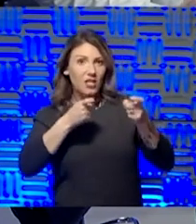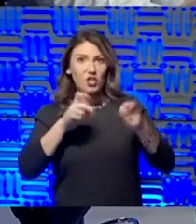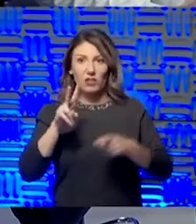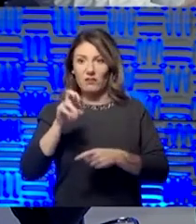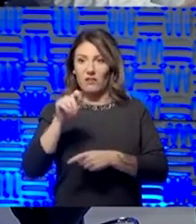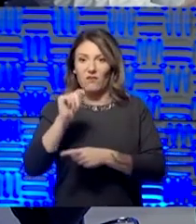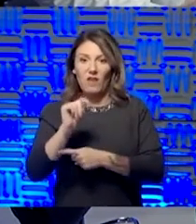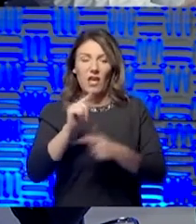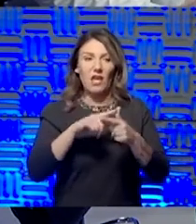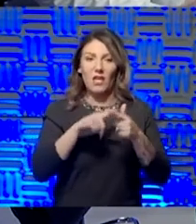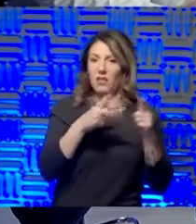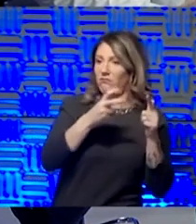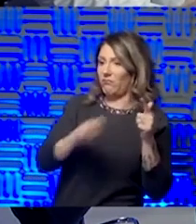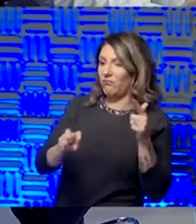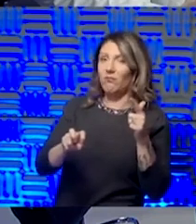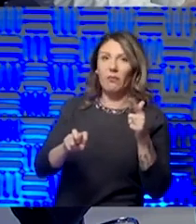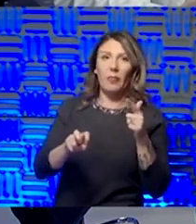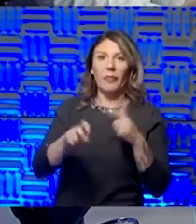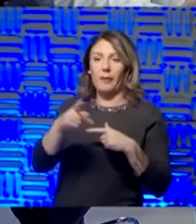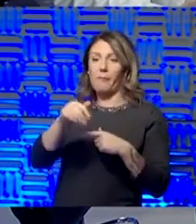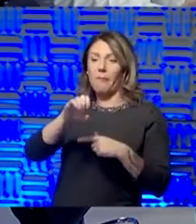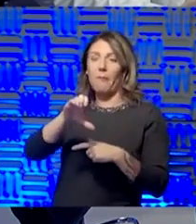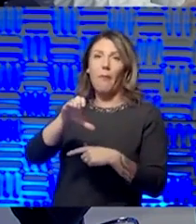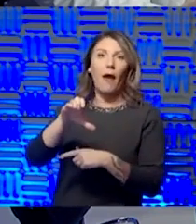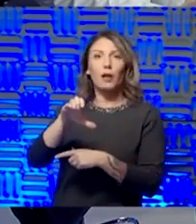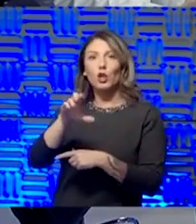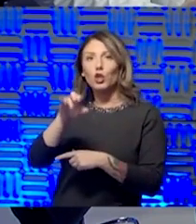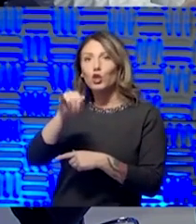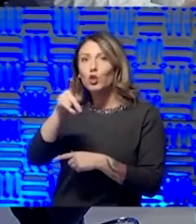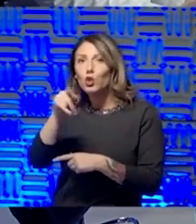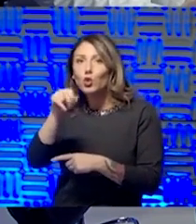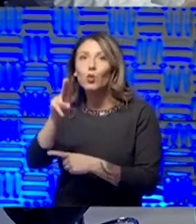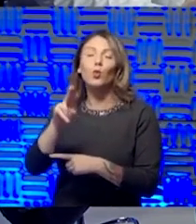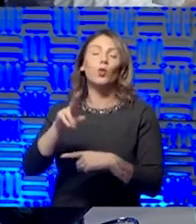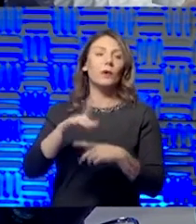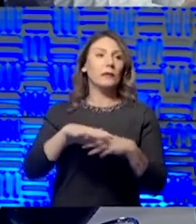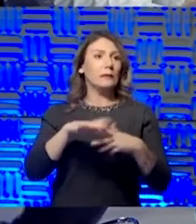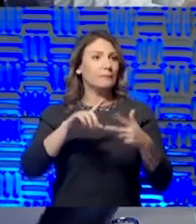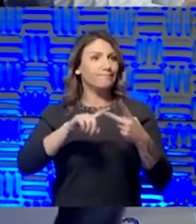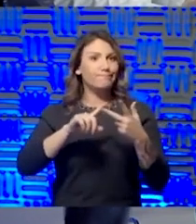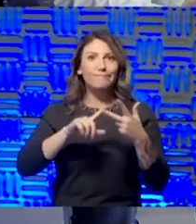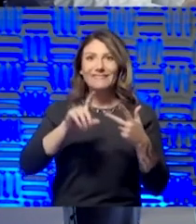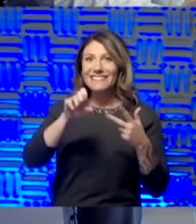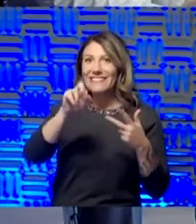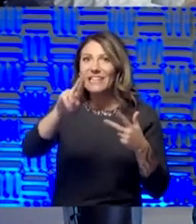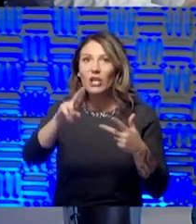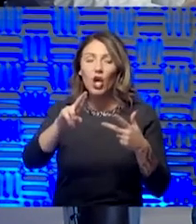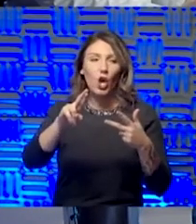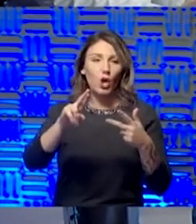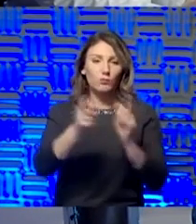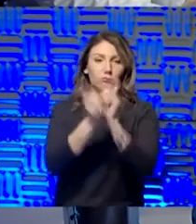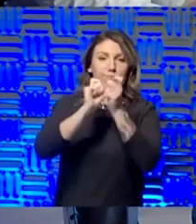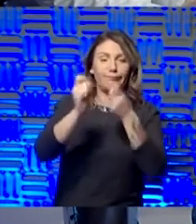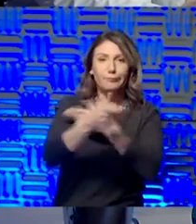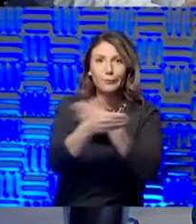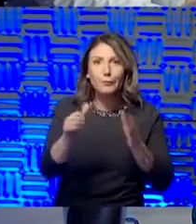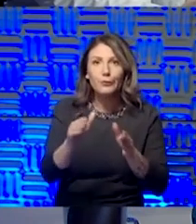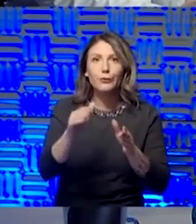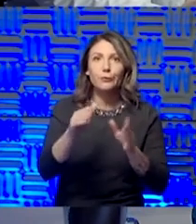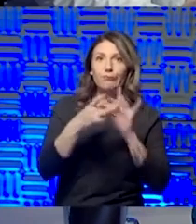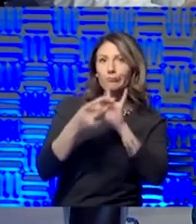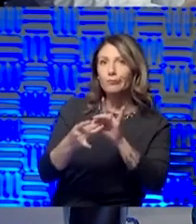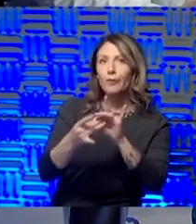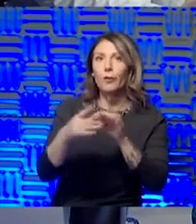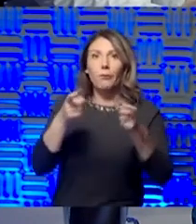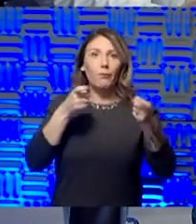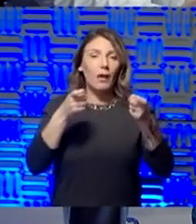were converting PACUs, recovery units. ER was being converted rooms in the ER to be managed